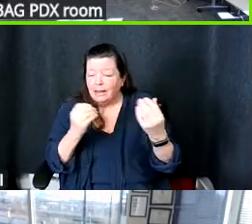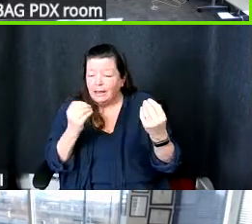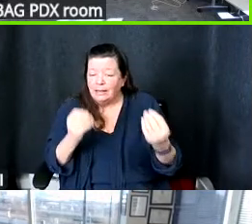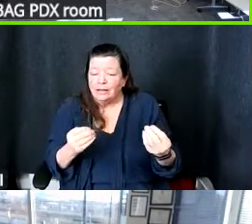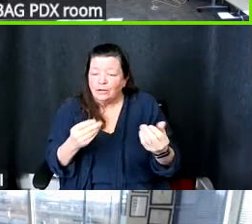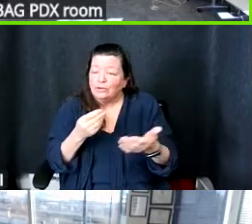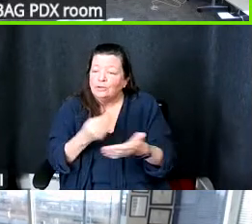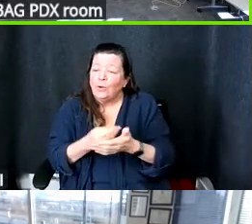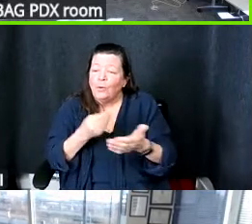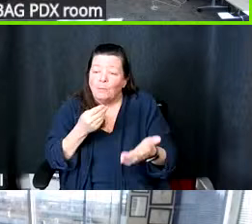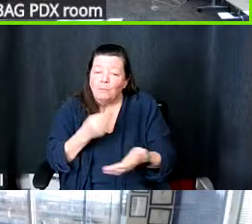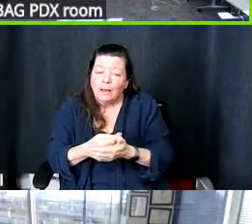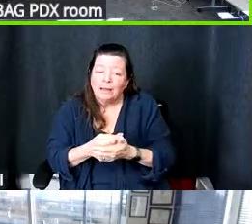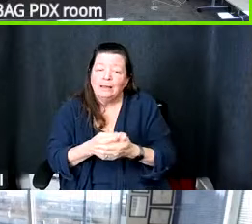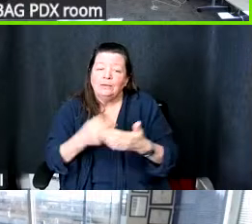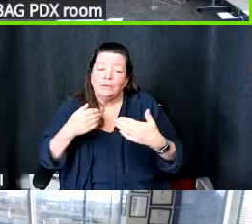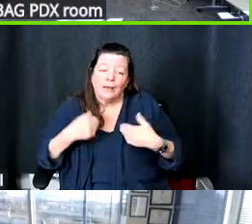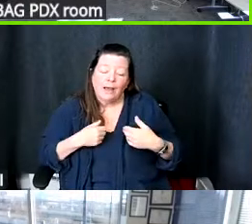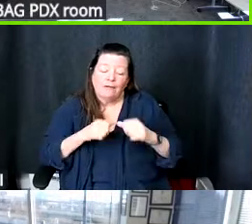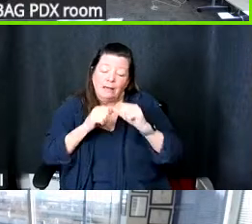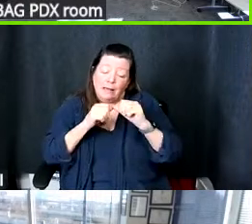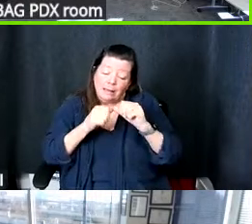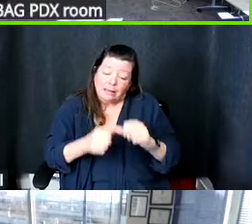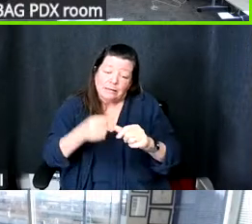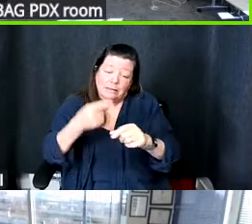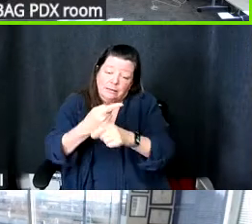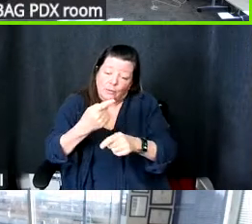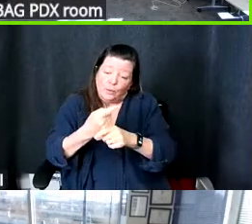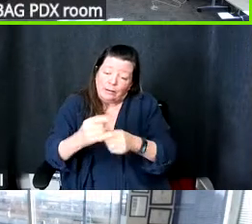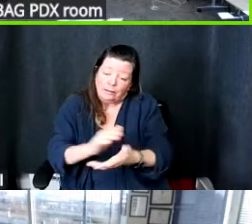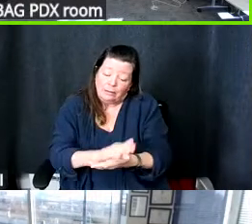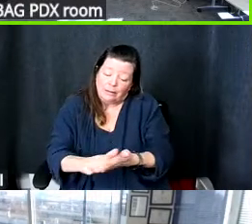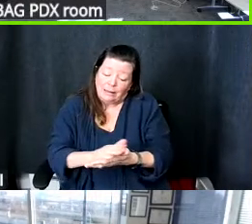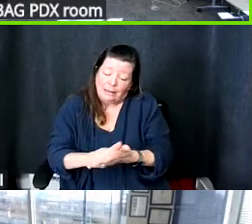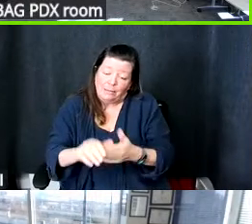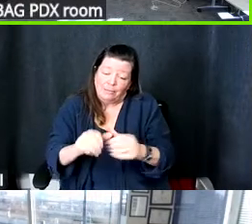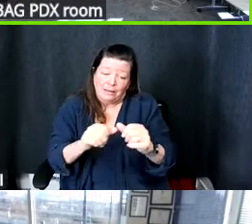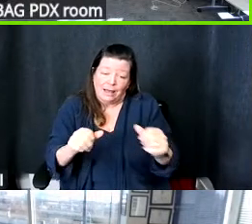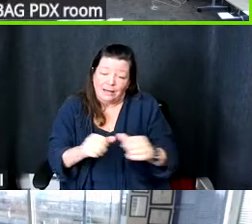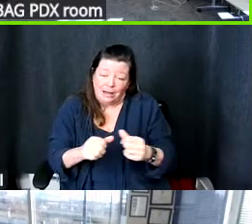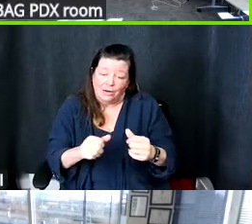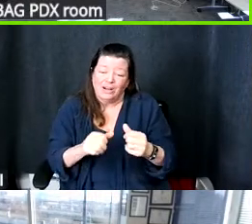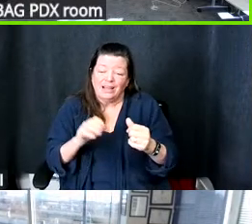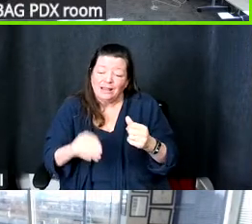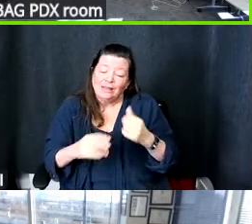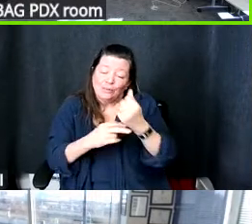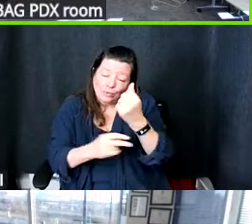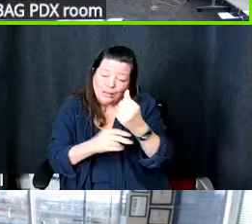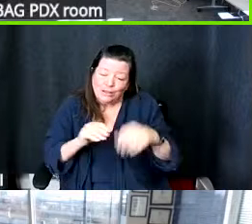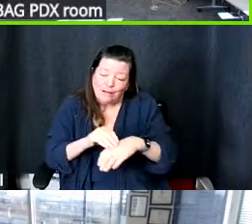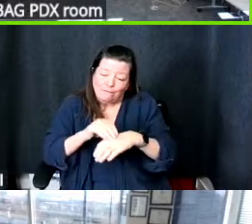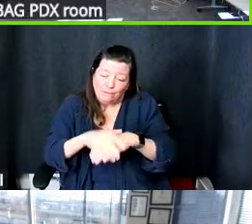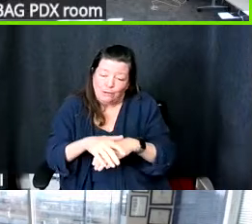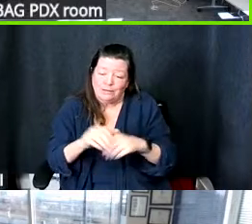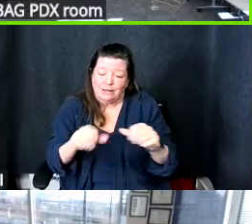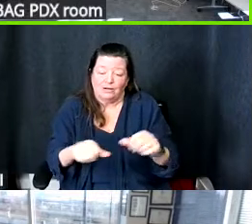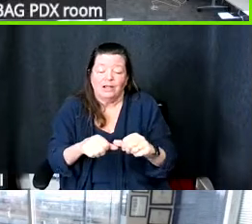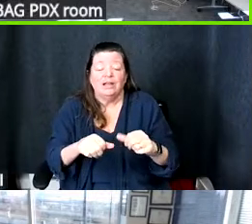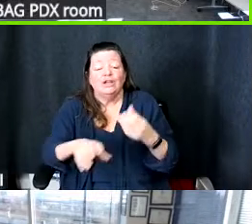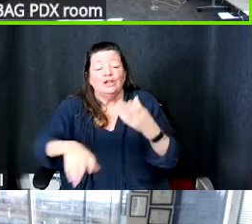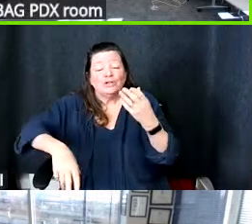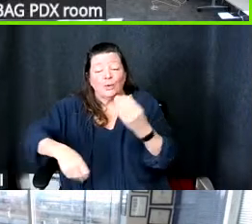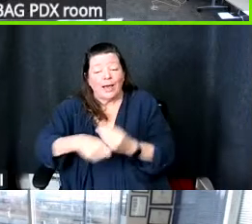a consistent cleanup of that area within the bridge influence area. So adding